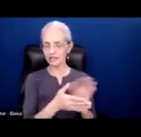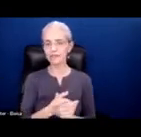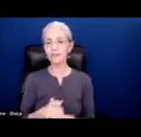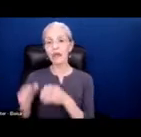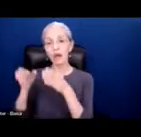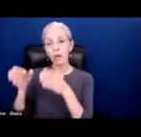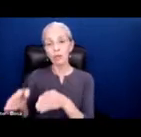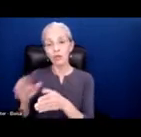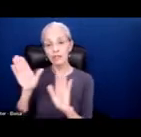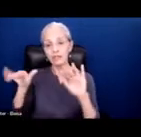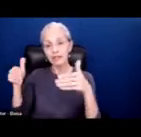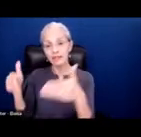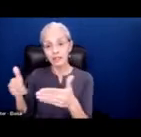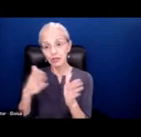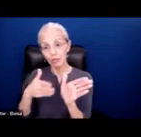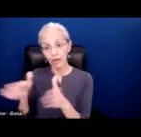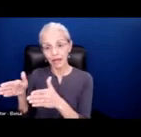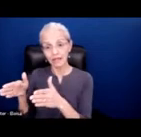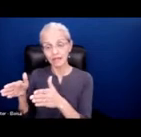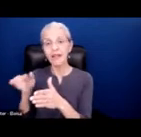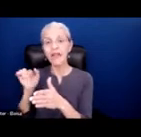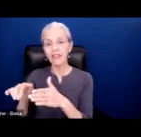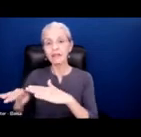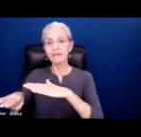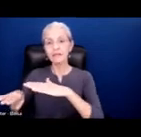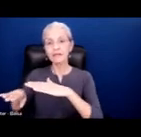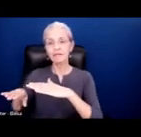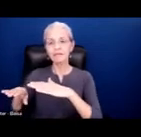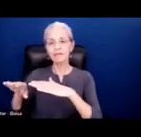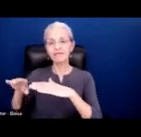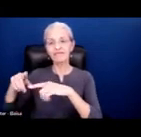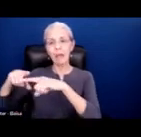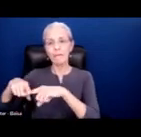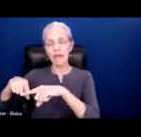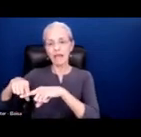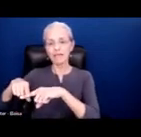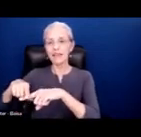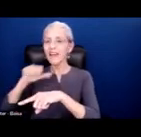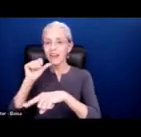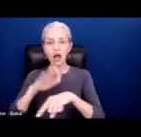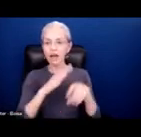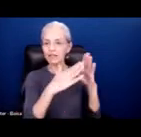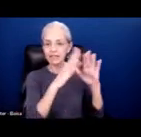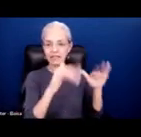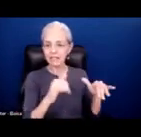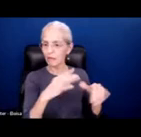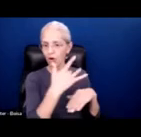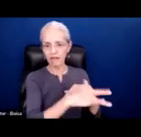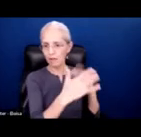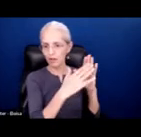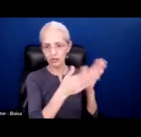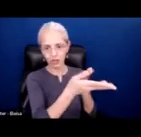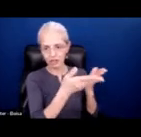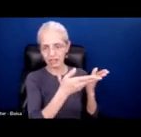planning is asset-based, and when it's done well, it's not based on a system or availability of services. Home